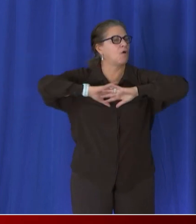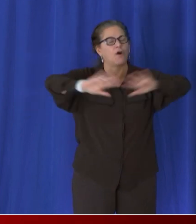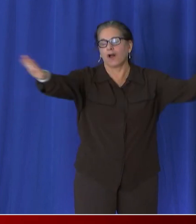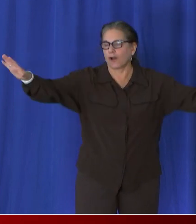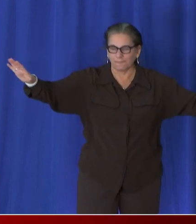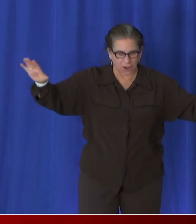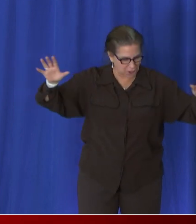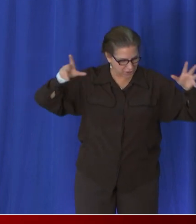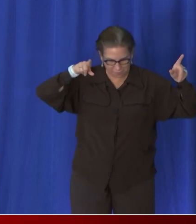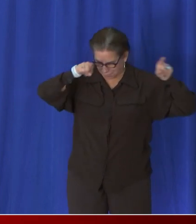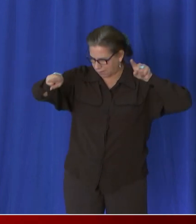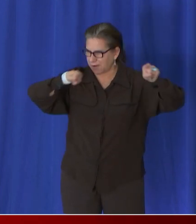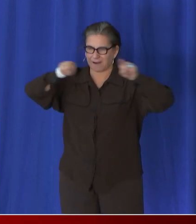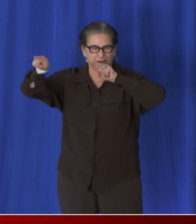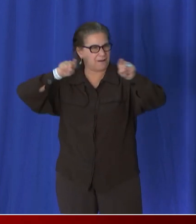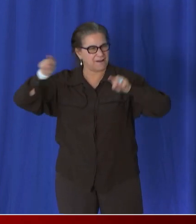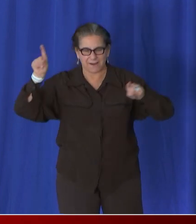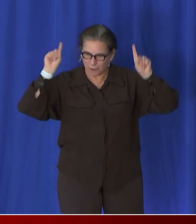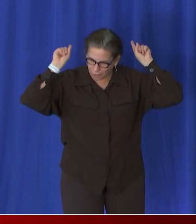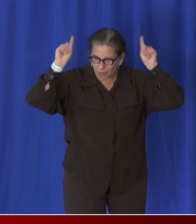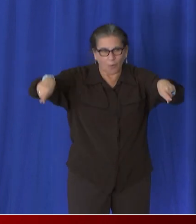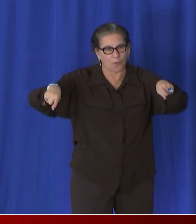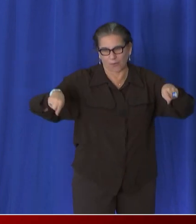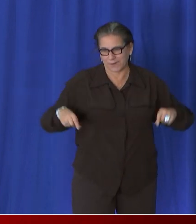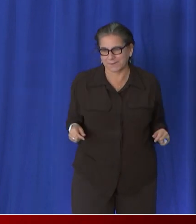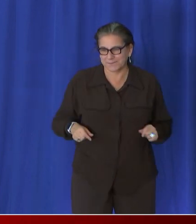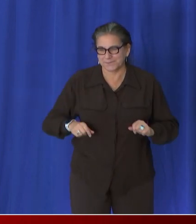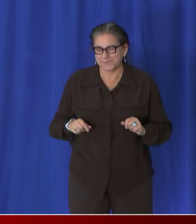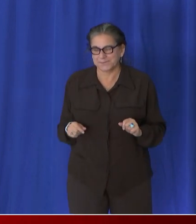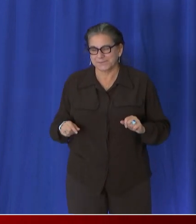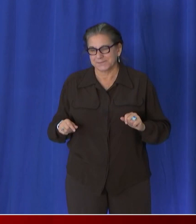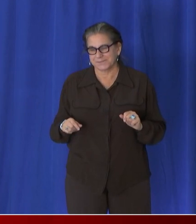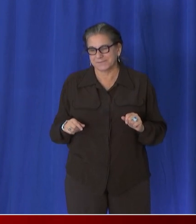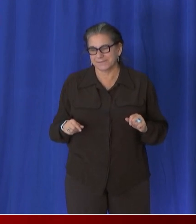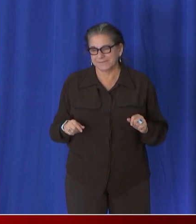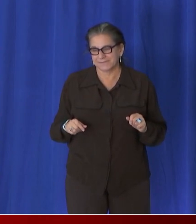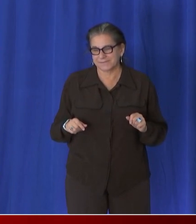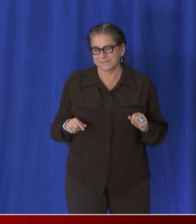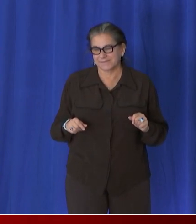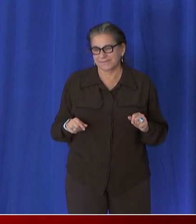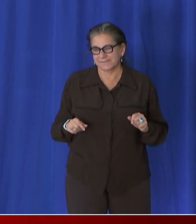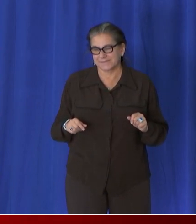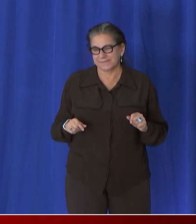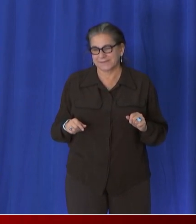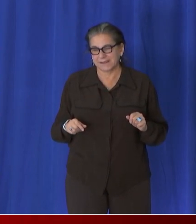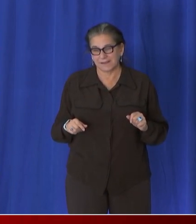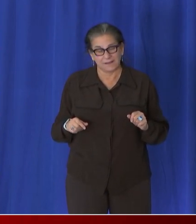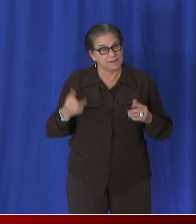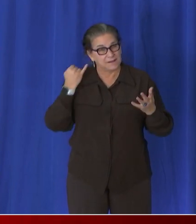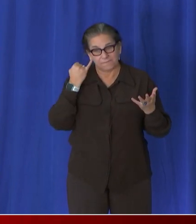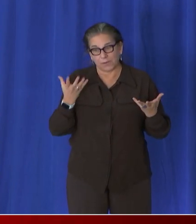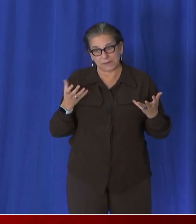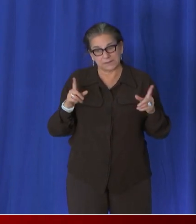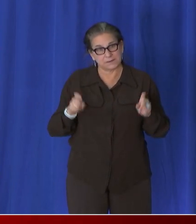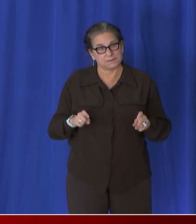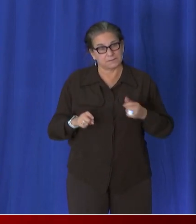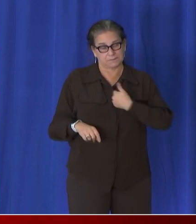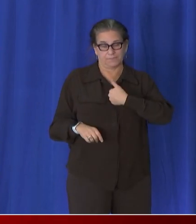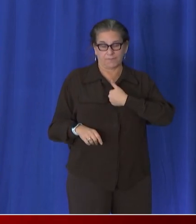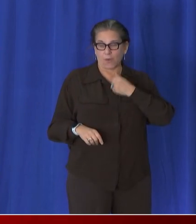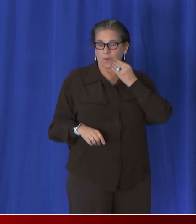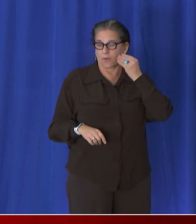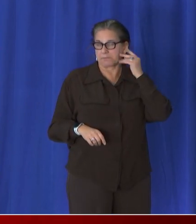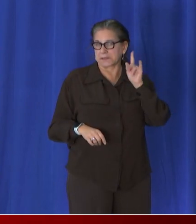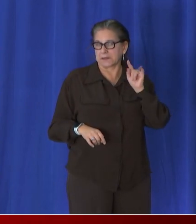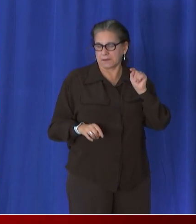testing materials. You do it yourself. You drop it off at your neighborhood library, and our labs will turn